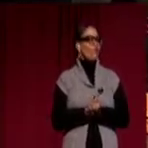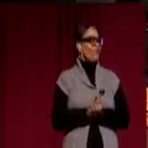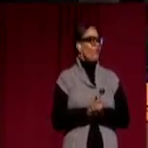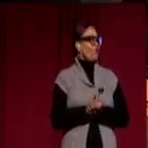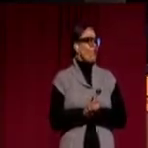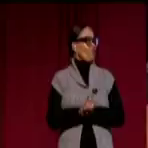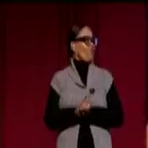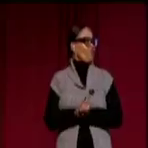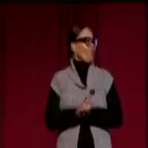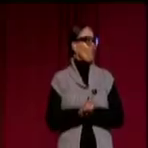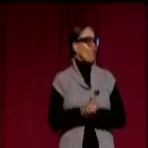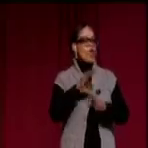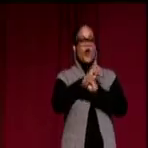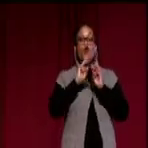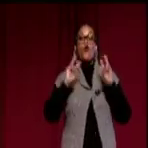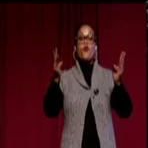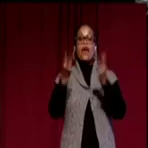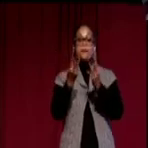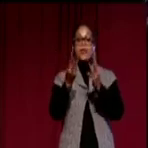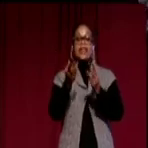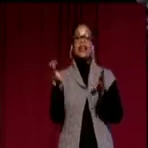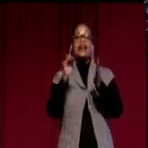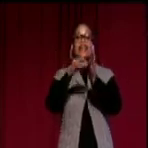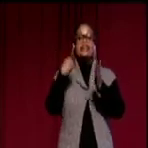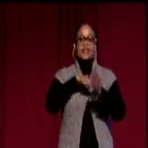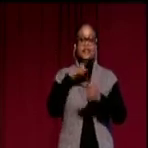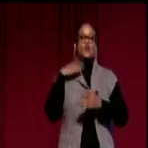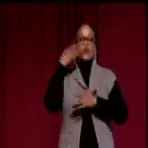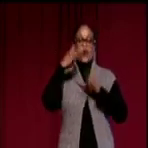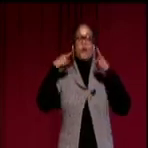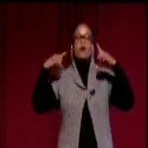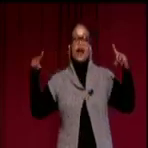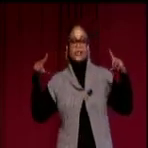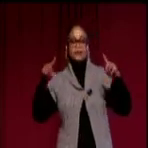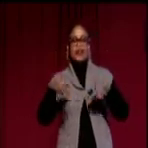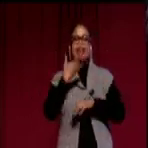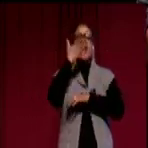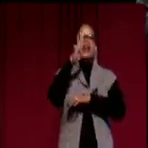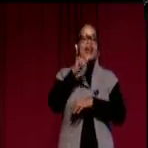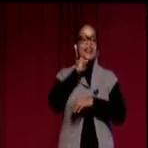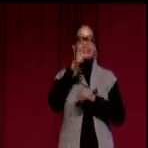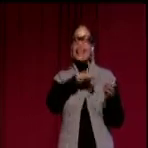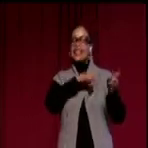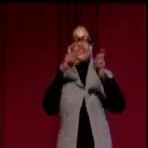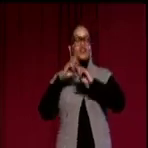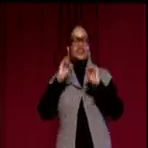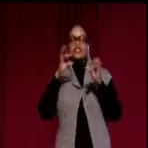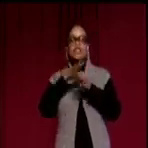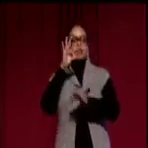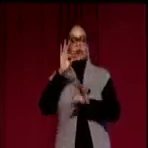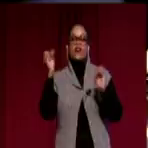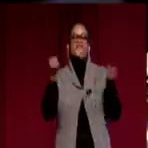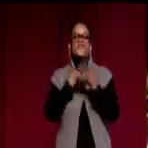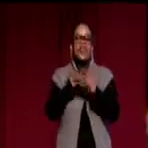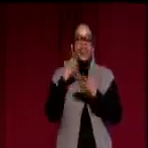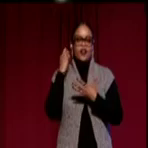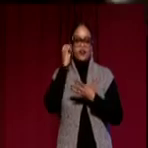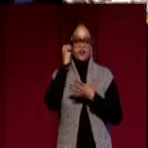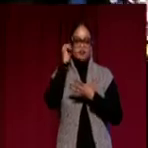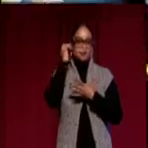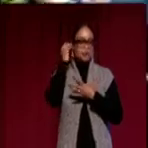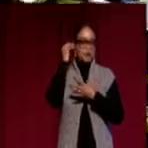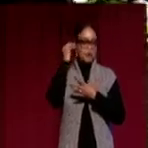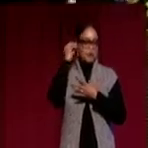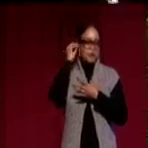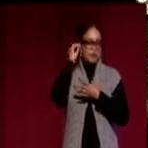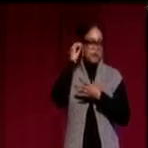Hey! No weapon formed against us shall prosper. God has not given us the spirit of fear, but of